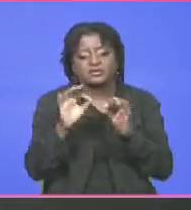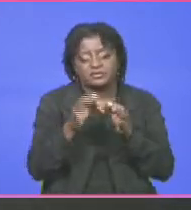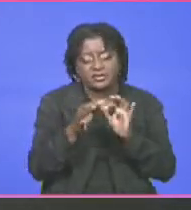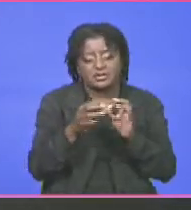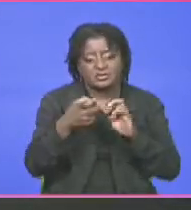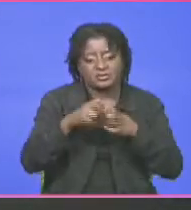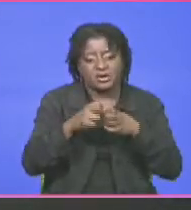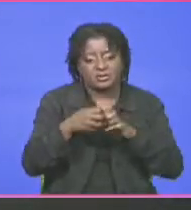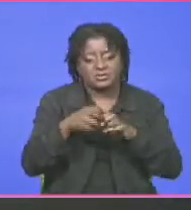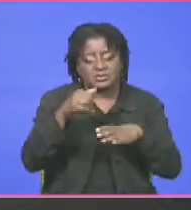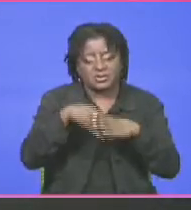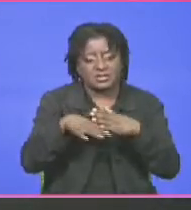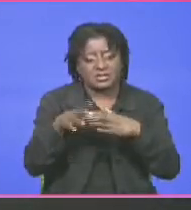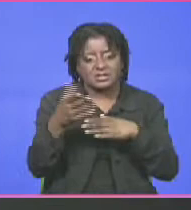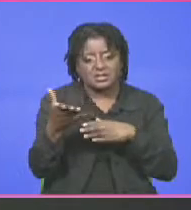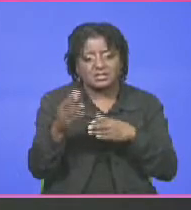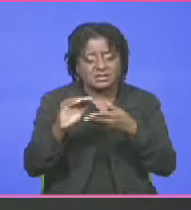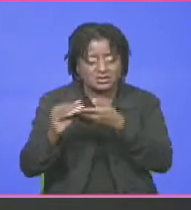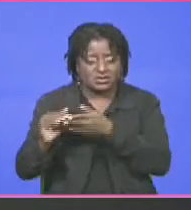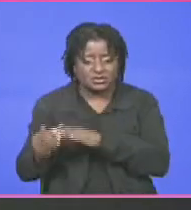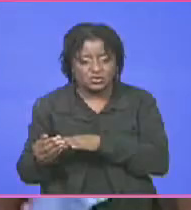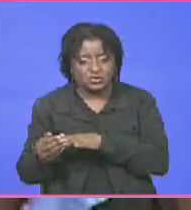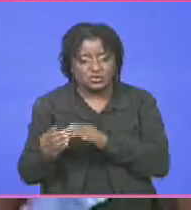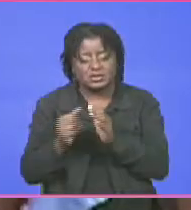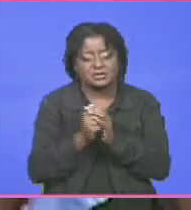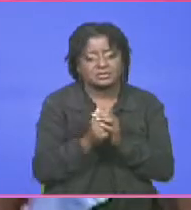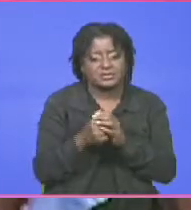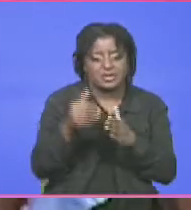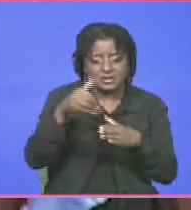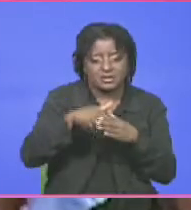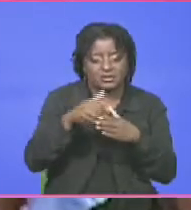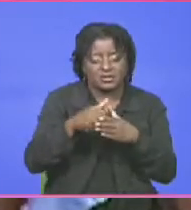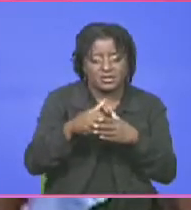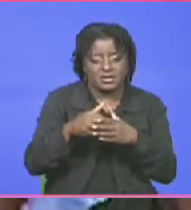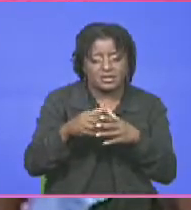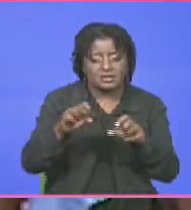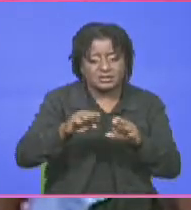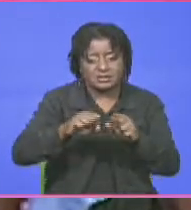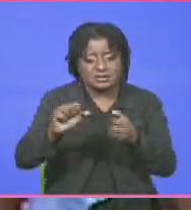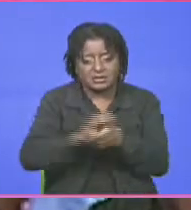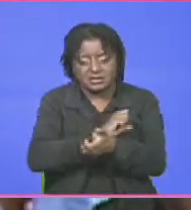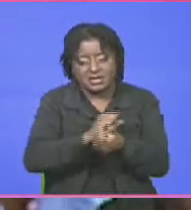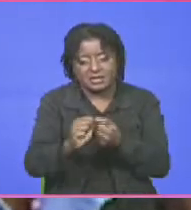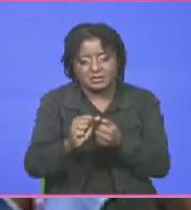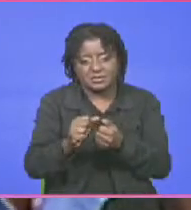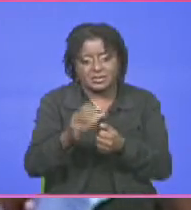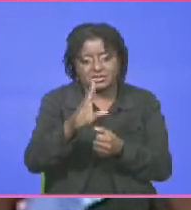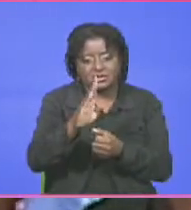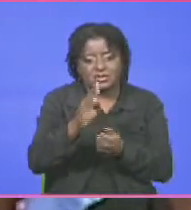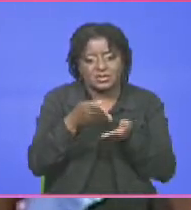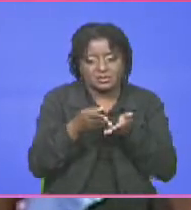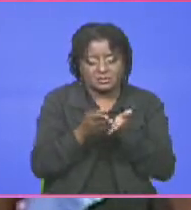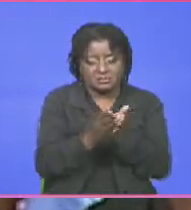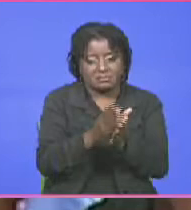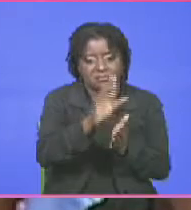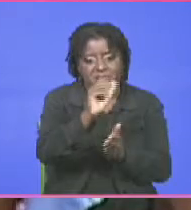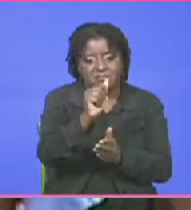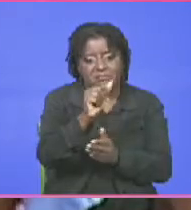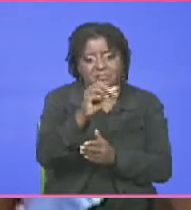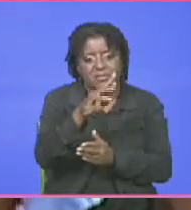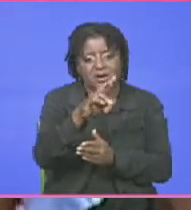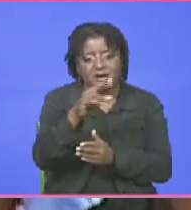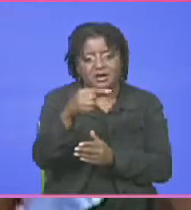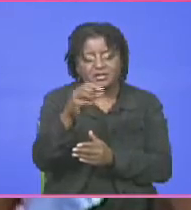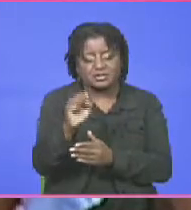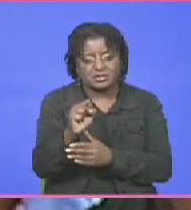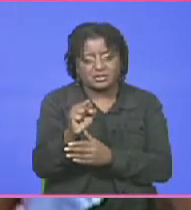at the packing house. Today, the barge has broken up along the shoreline. The diesel has spilled into the